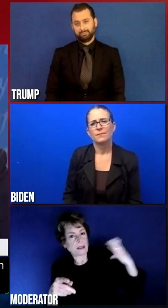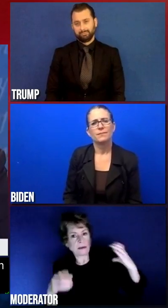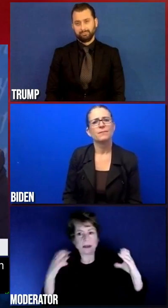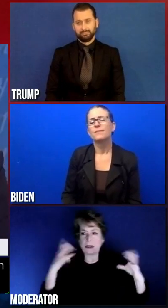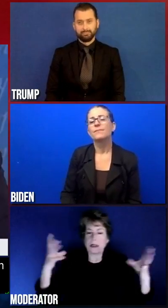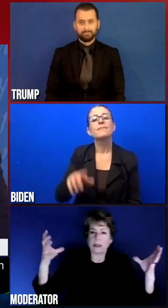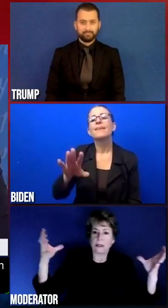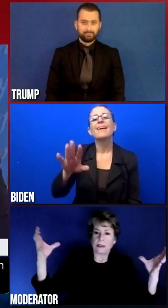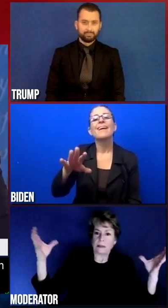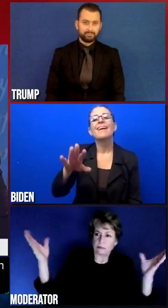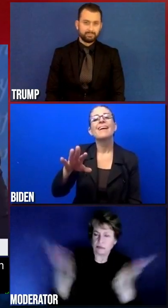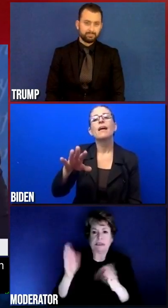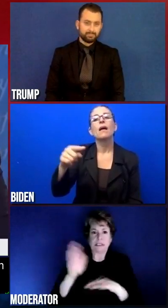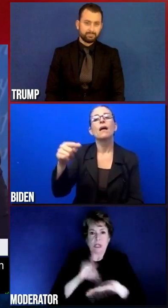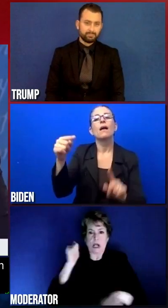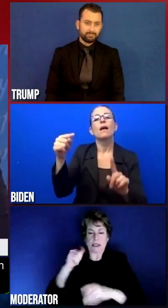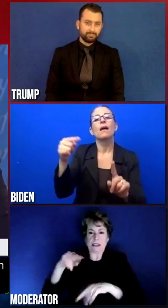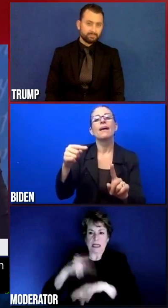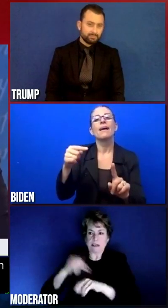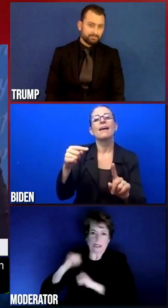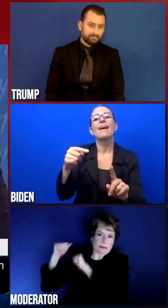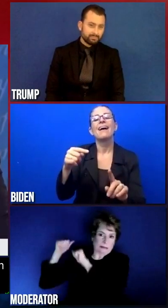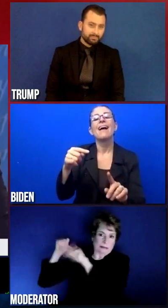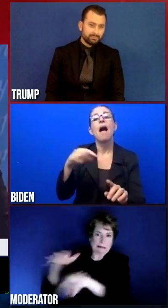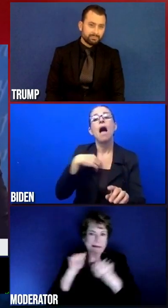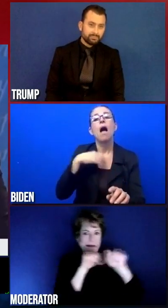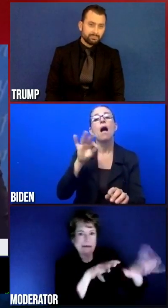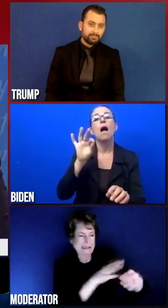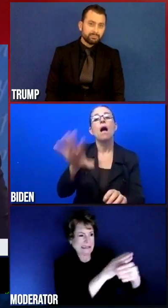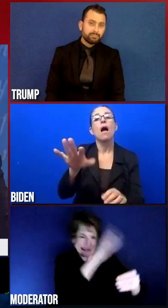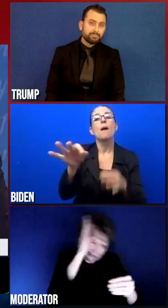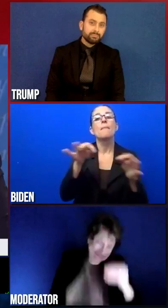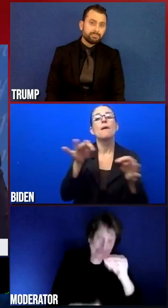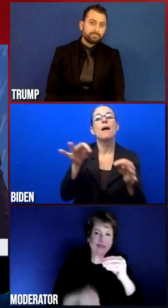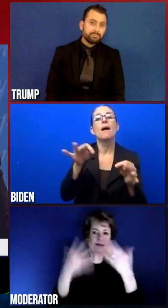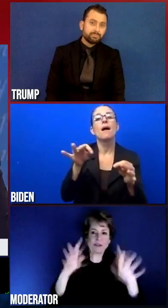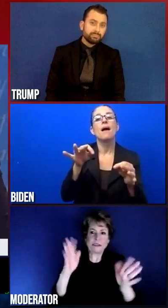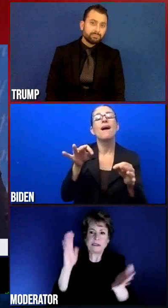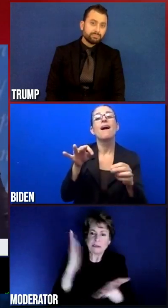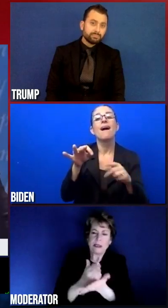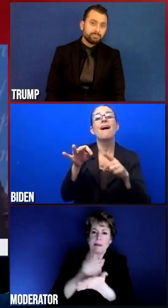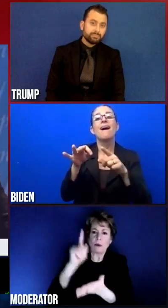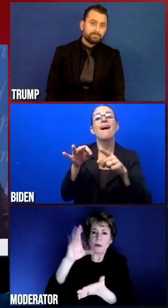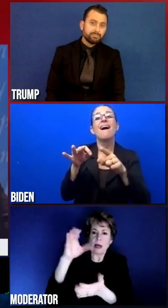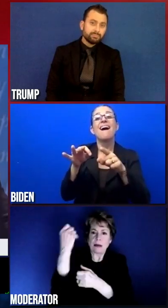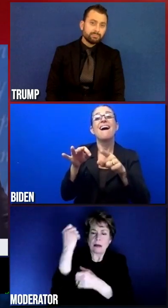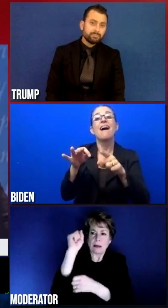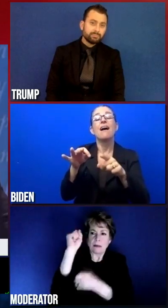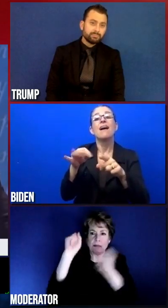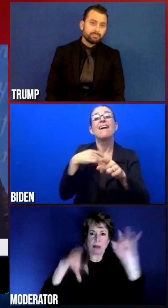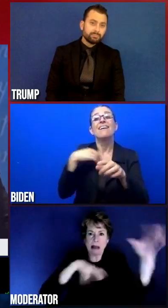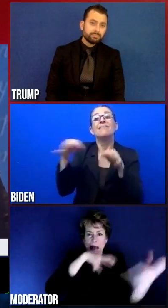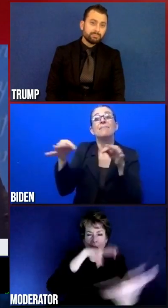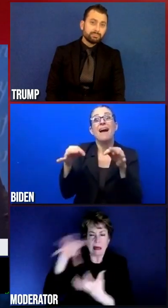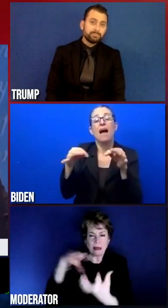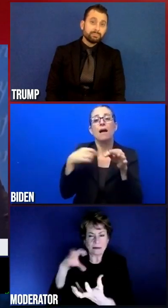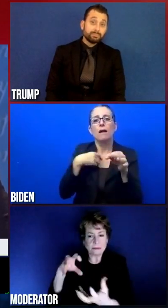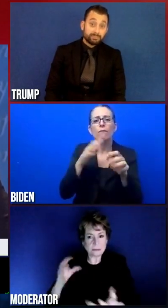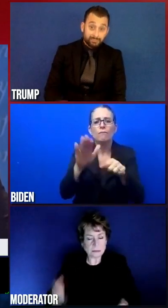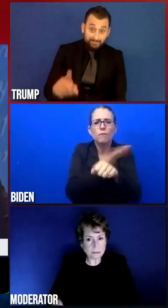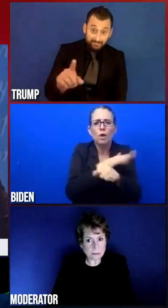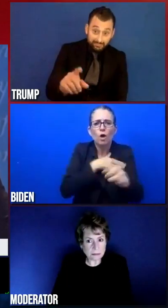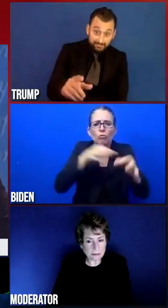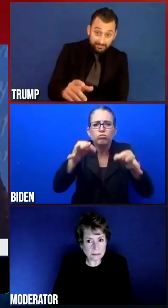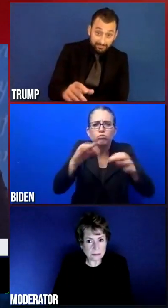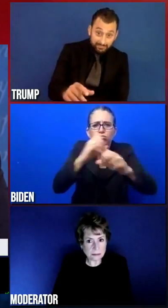days of riots. They can, in fact, take care of it if he just stay out of the way. Look here. Oh, really? Really? Here's the thing. I sent in